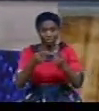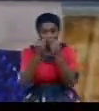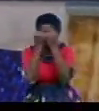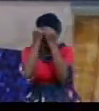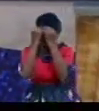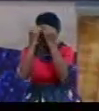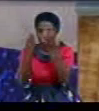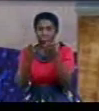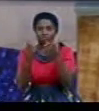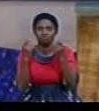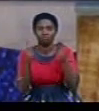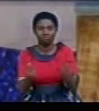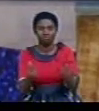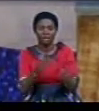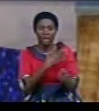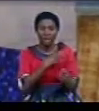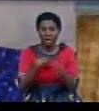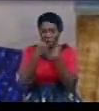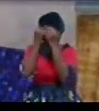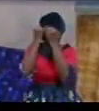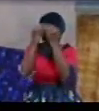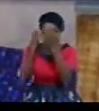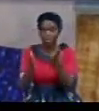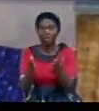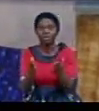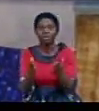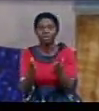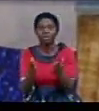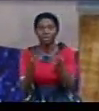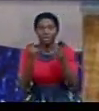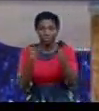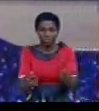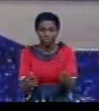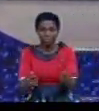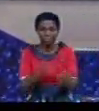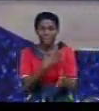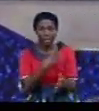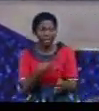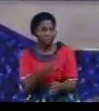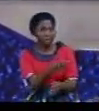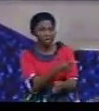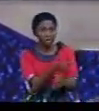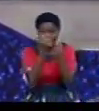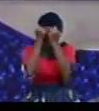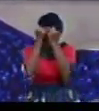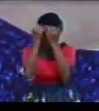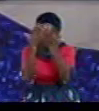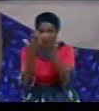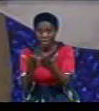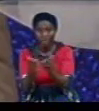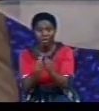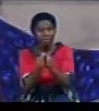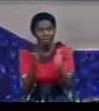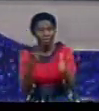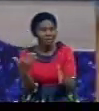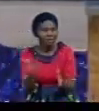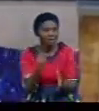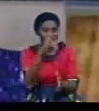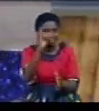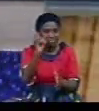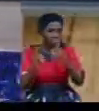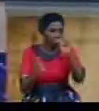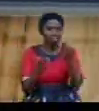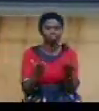and they go and Obey implicitly and they obey without a question that's why